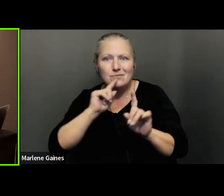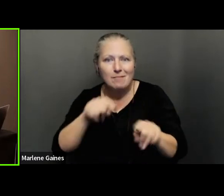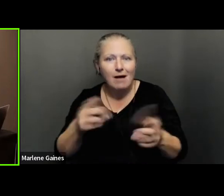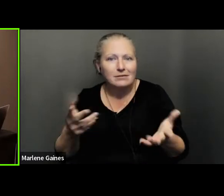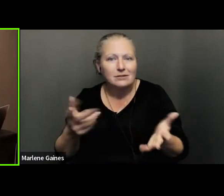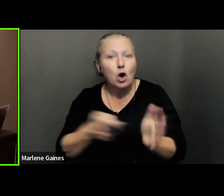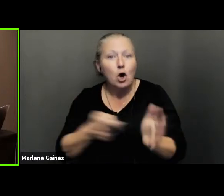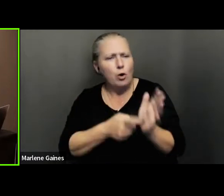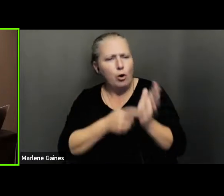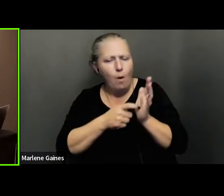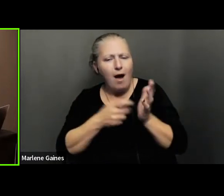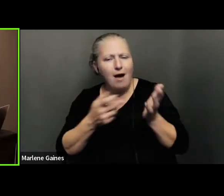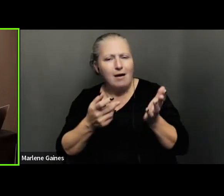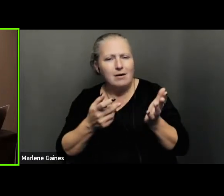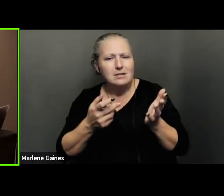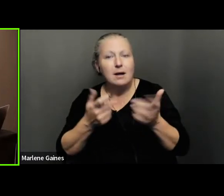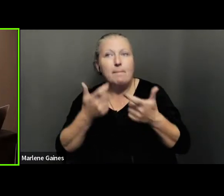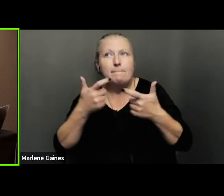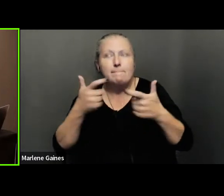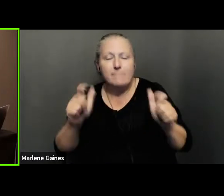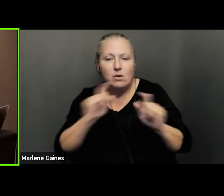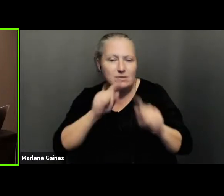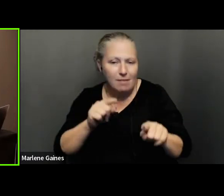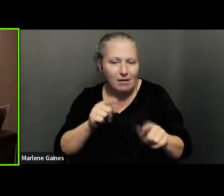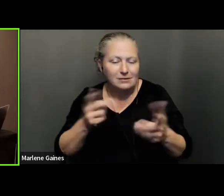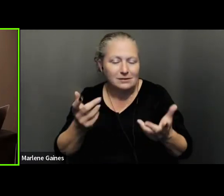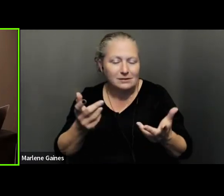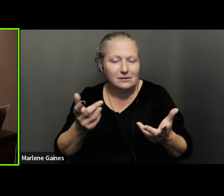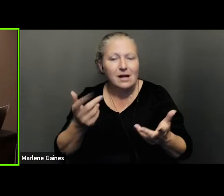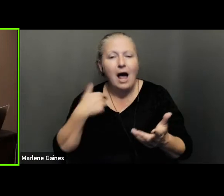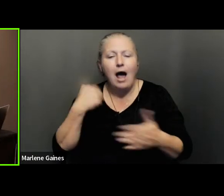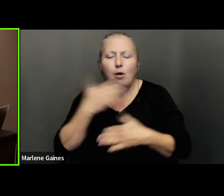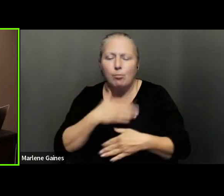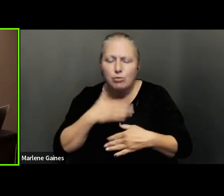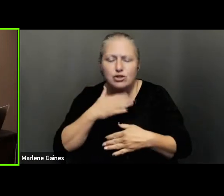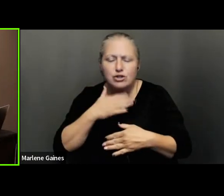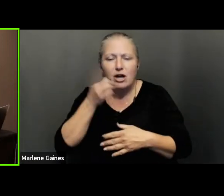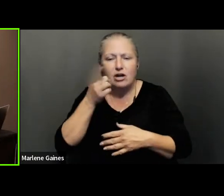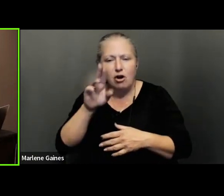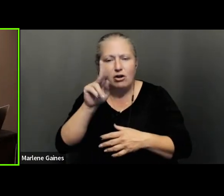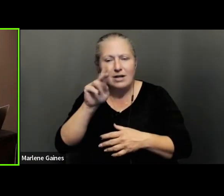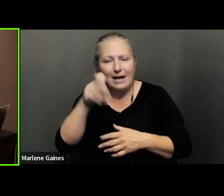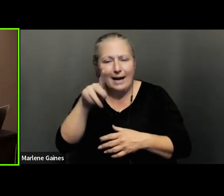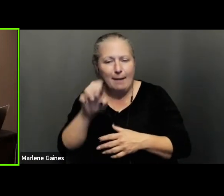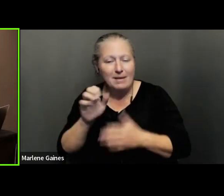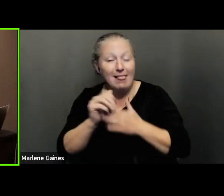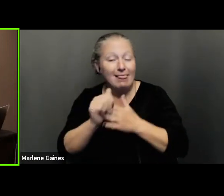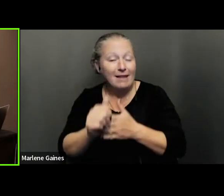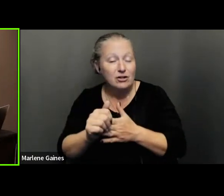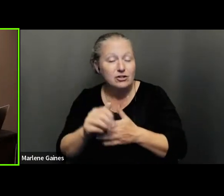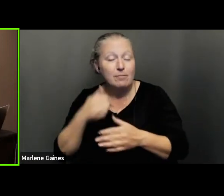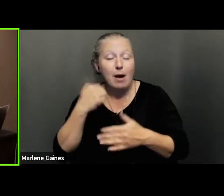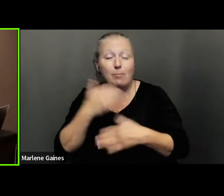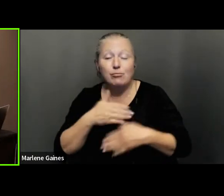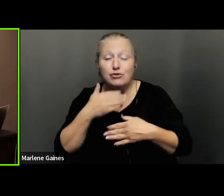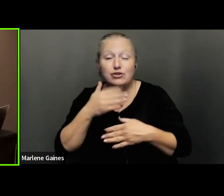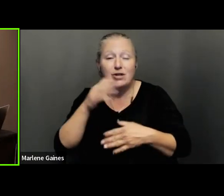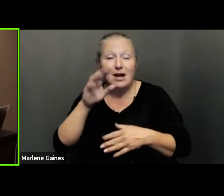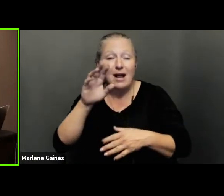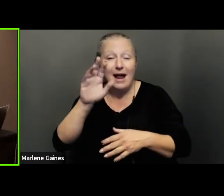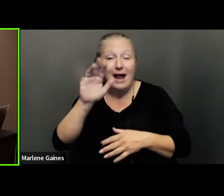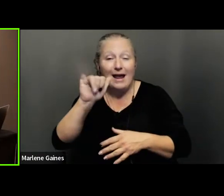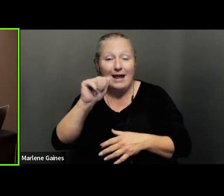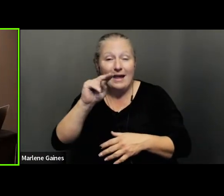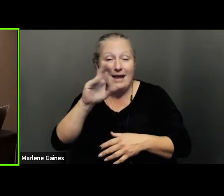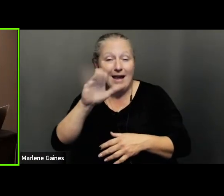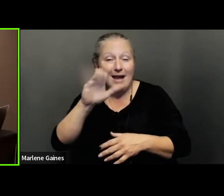It requires an immense response. So I appreciate Dr. Kemke's leadership, appreciate Yancey